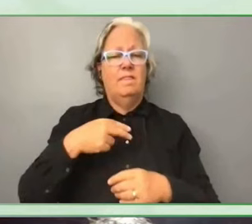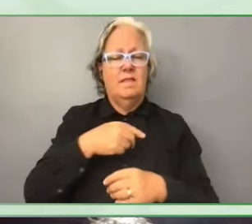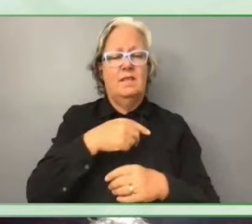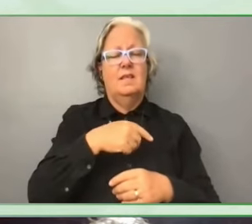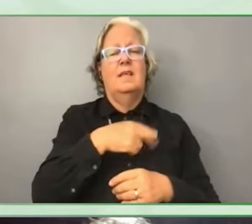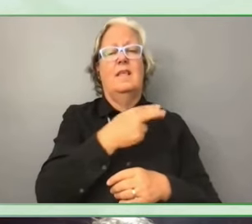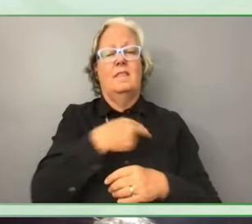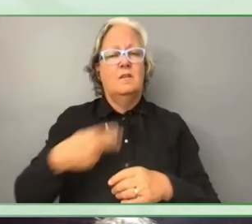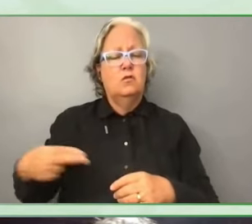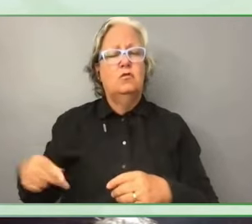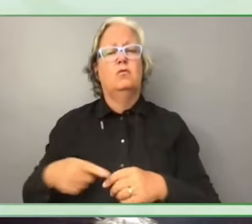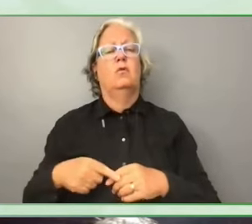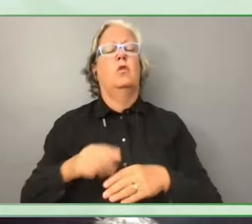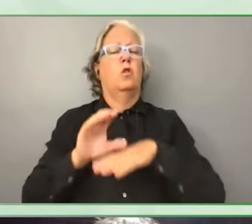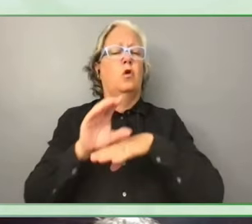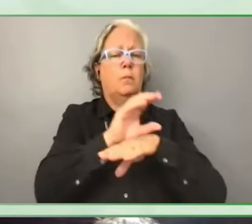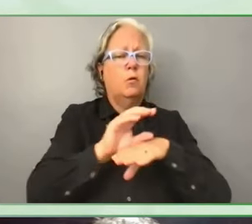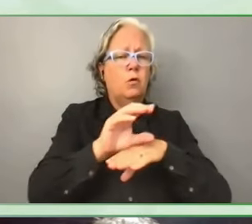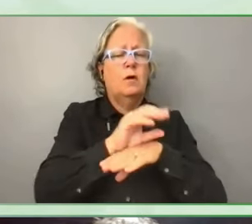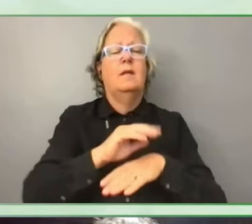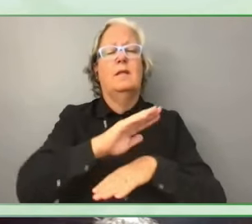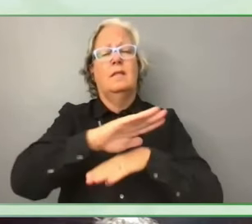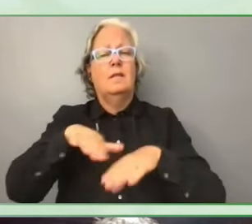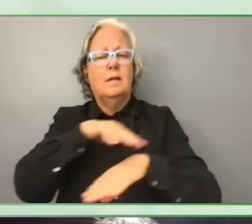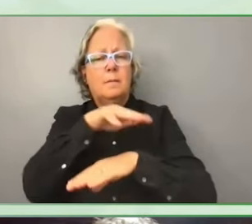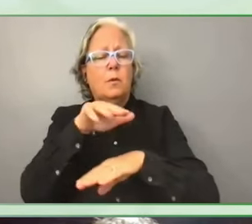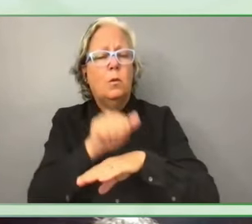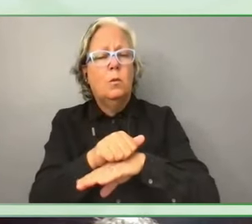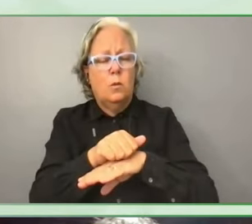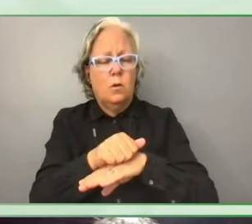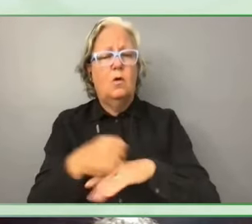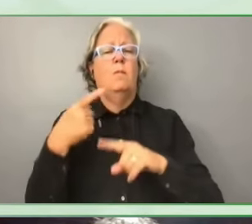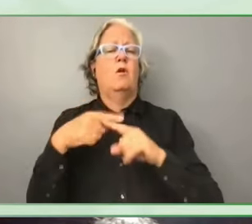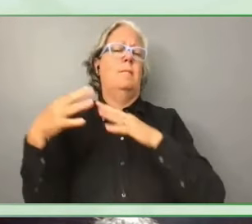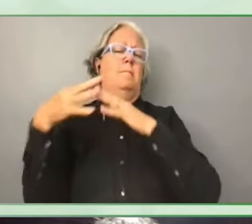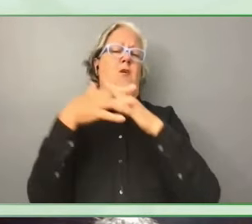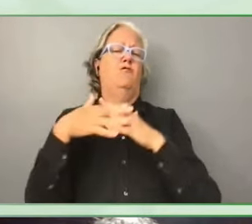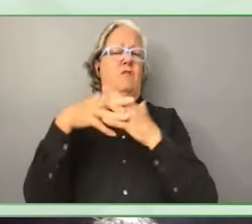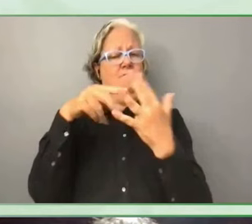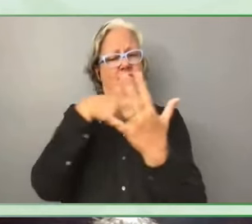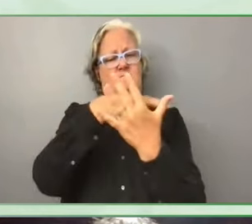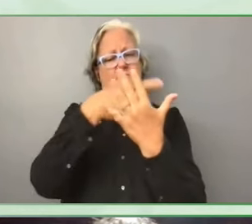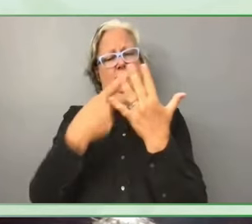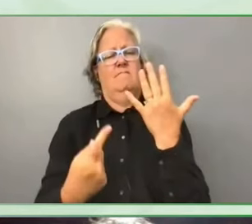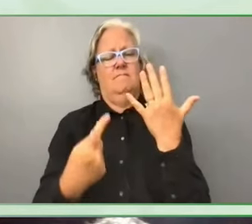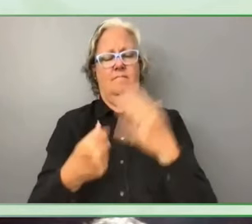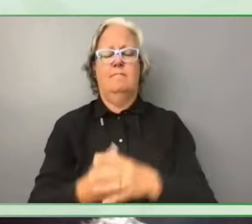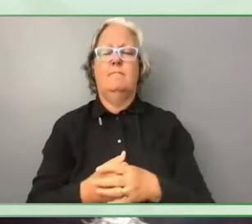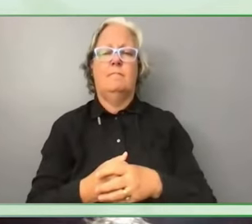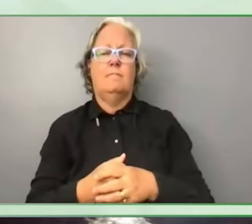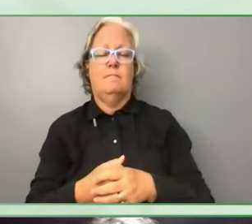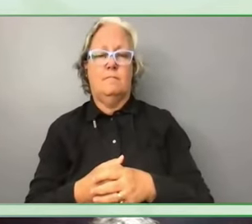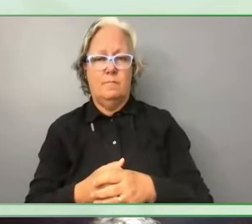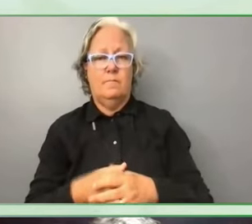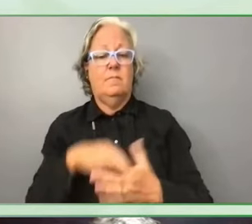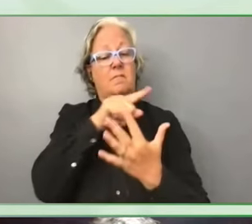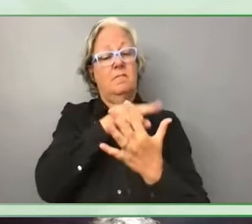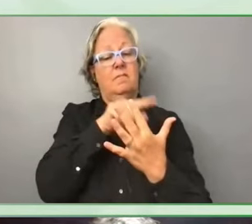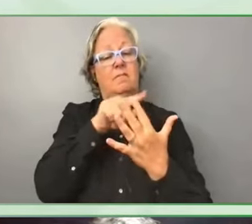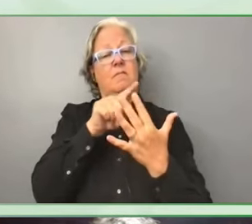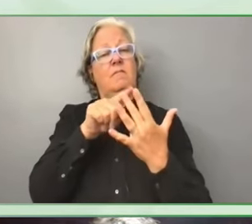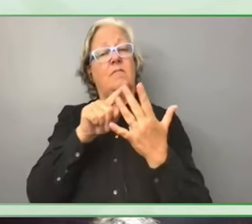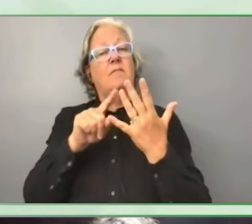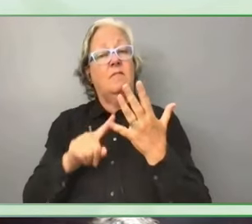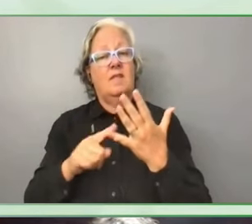online, Singapore, and the United States of America. Each panelist has 5 minutes